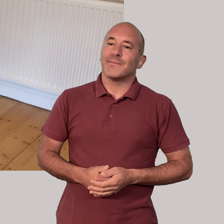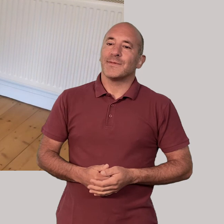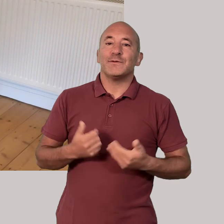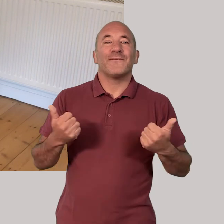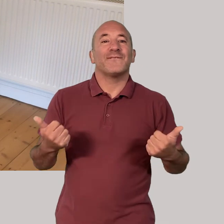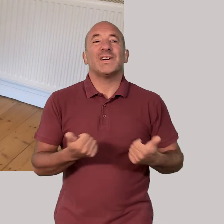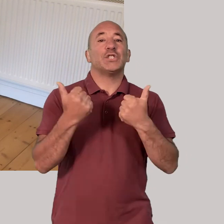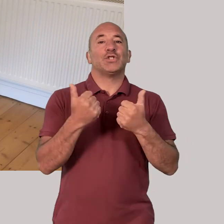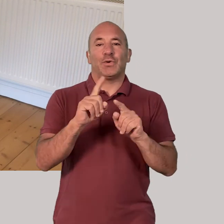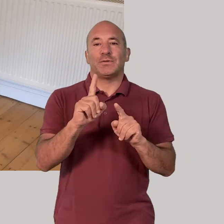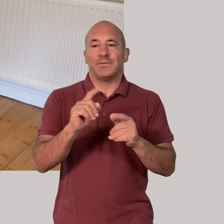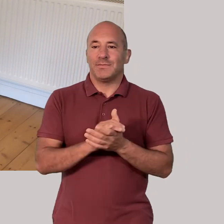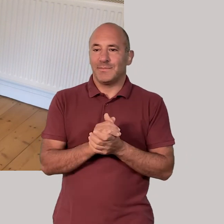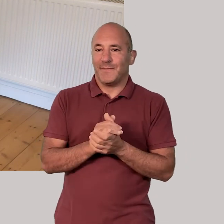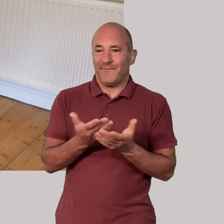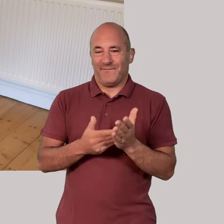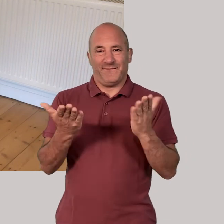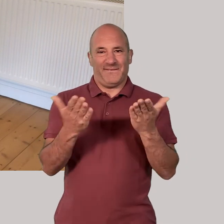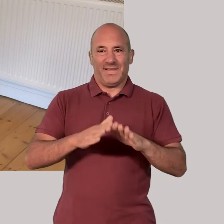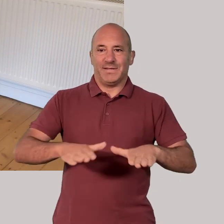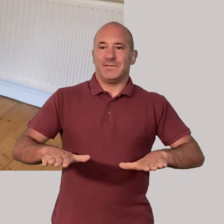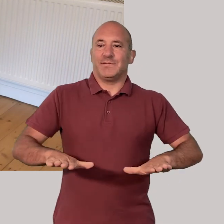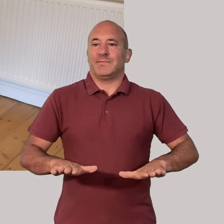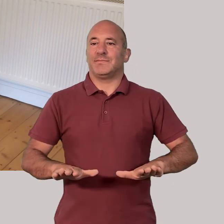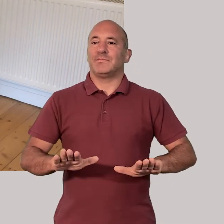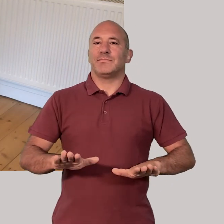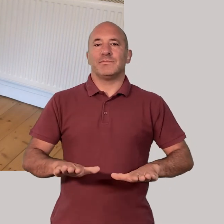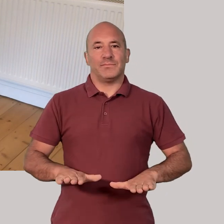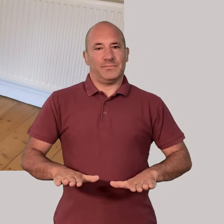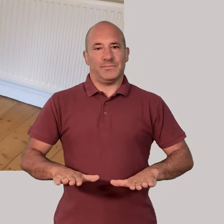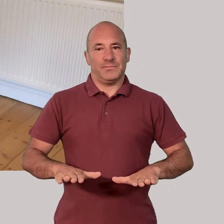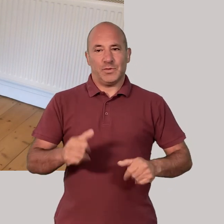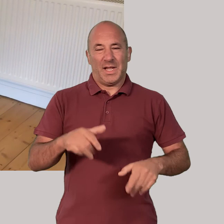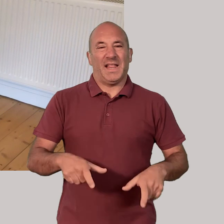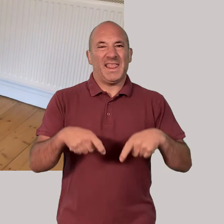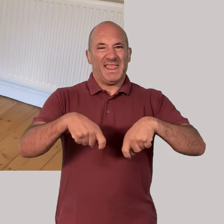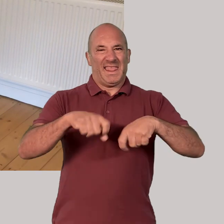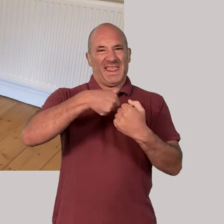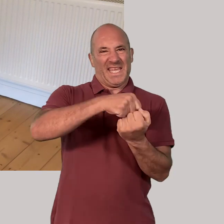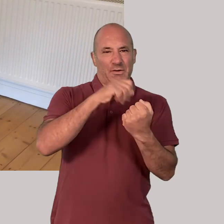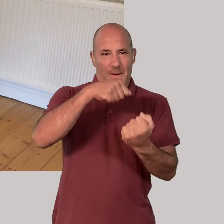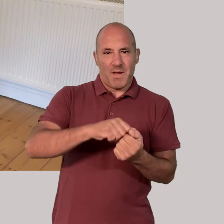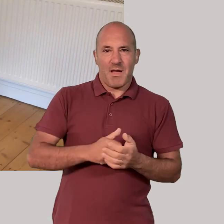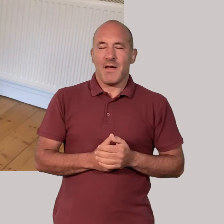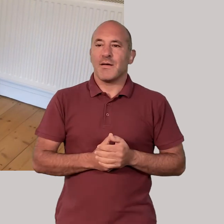And then to finish, send your feet down. Remember to help with the